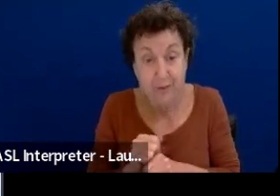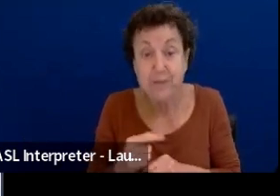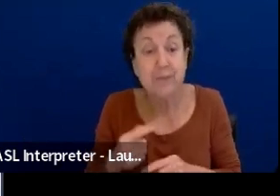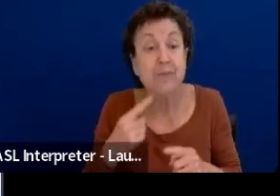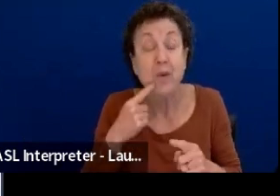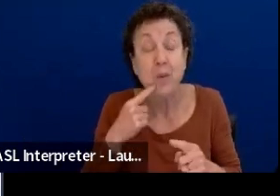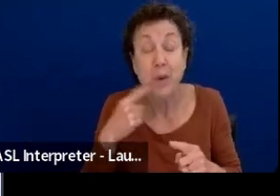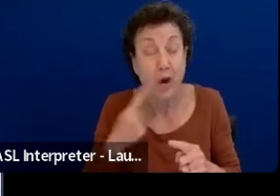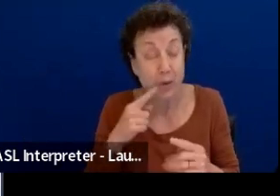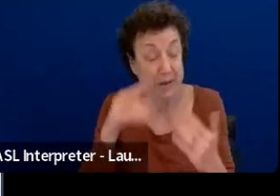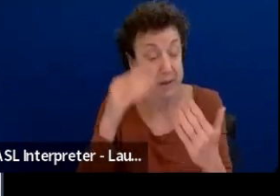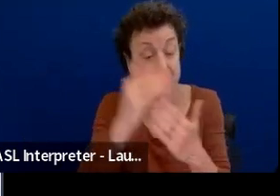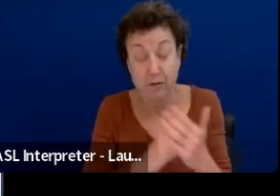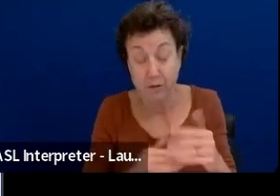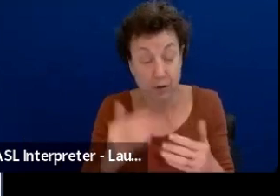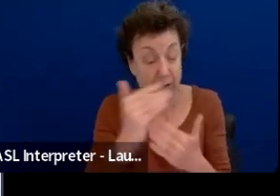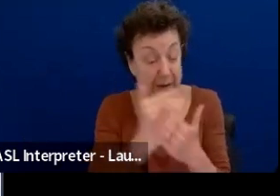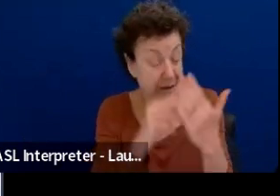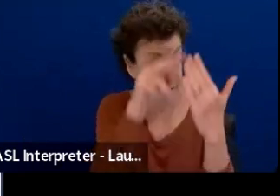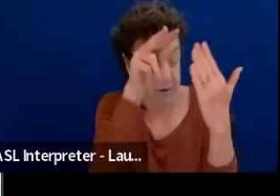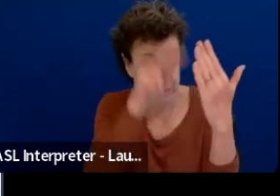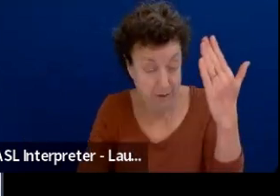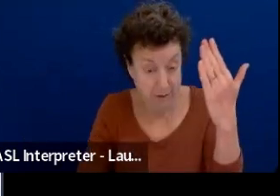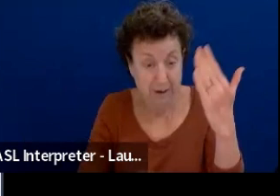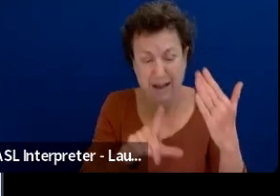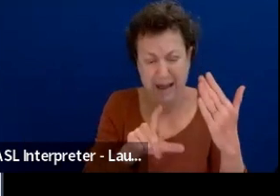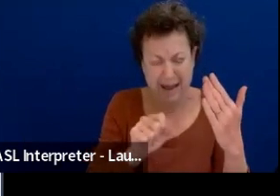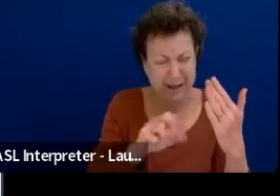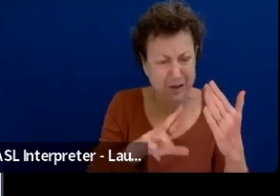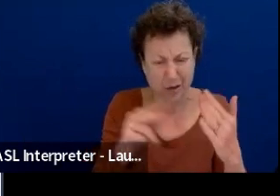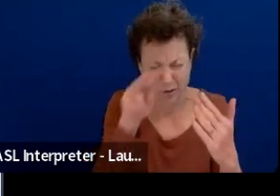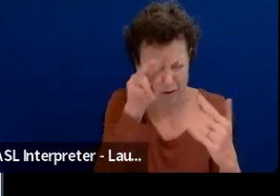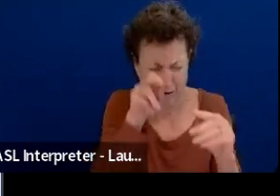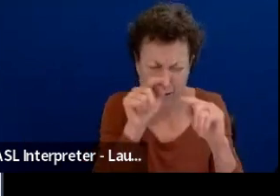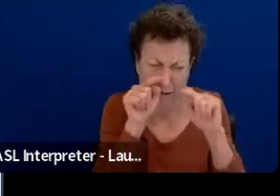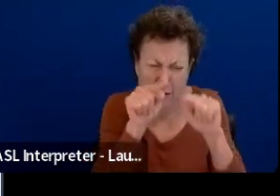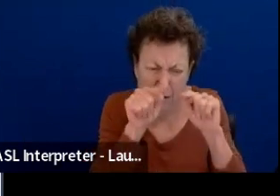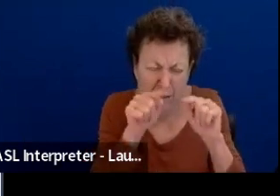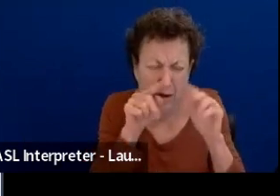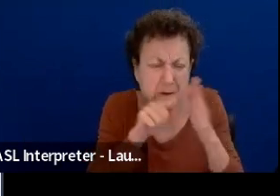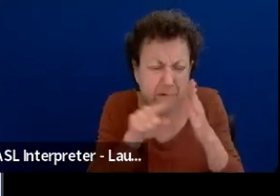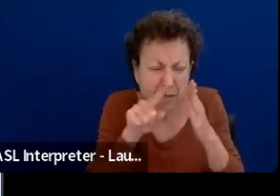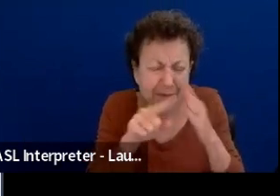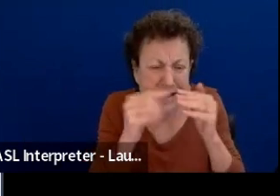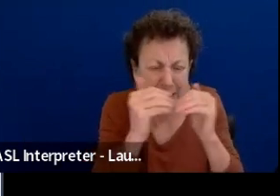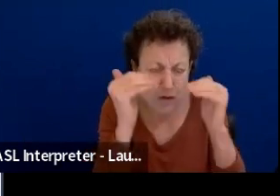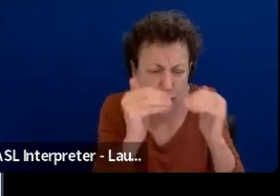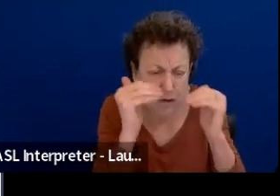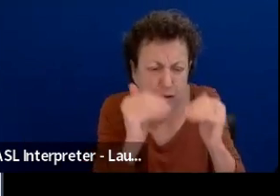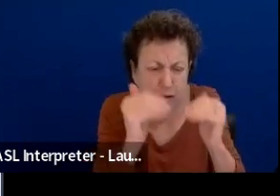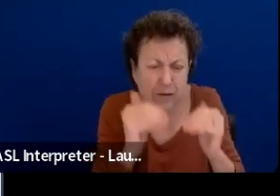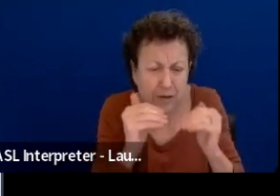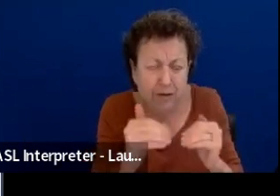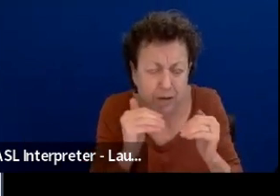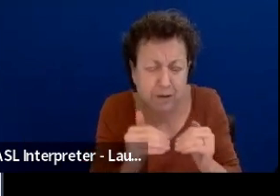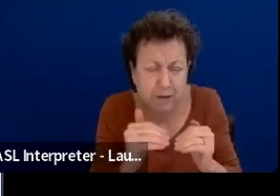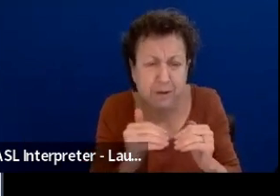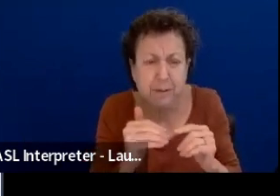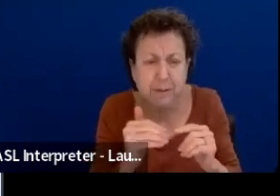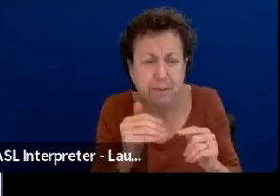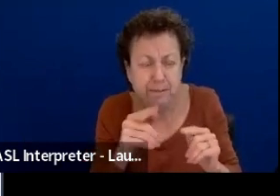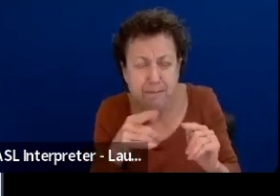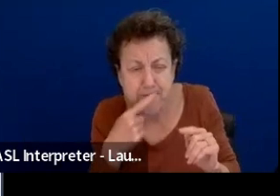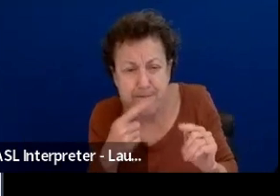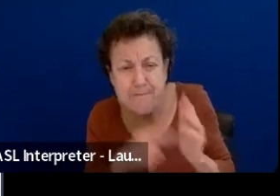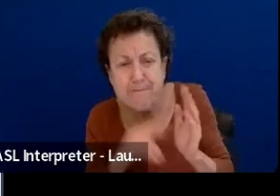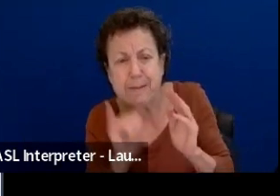entire list of LSRs and go through them one by one and